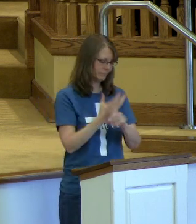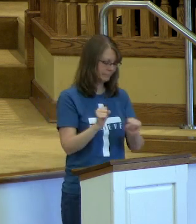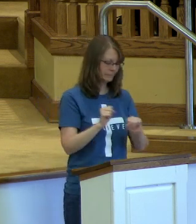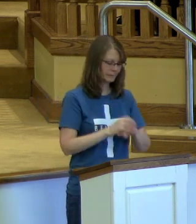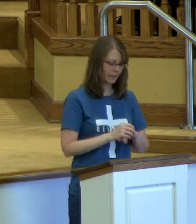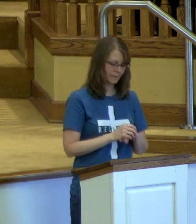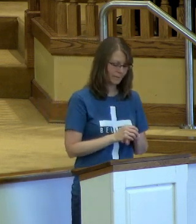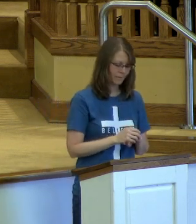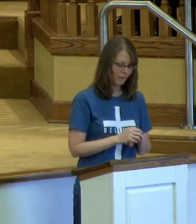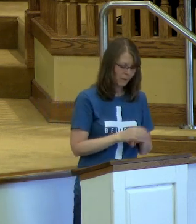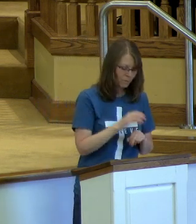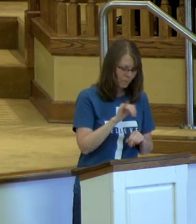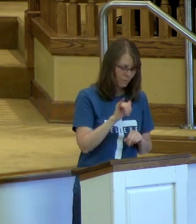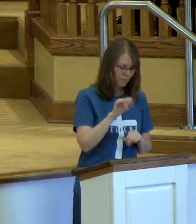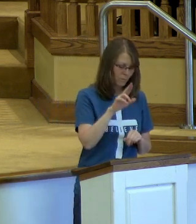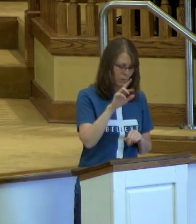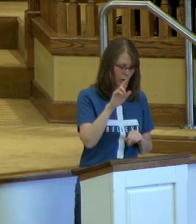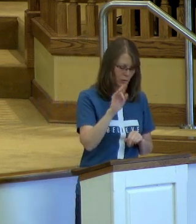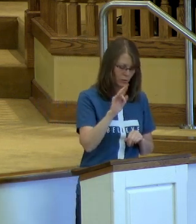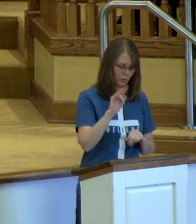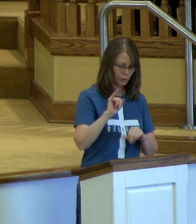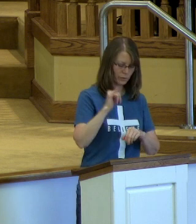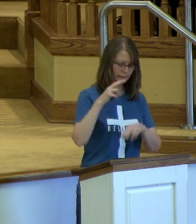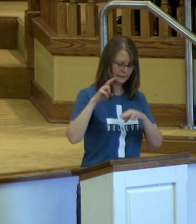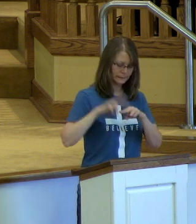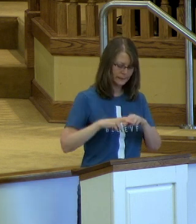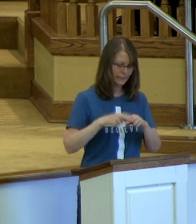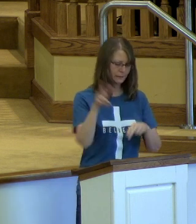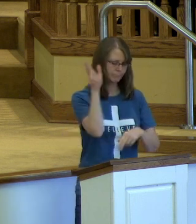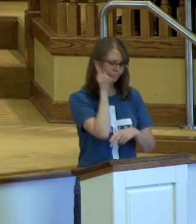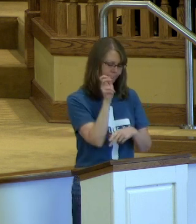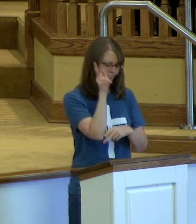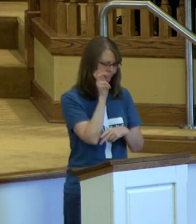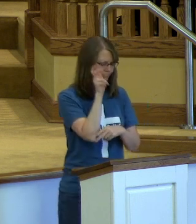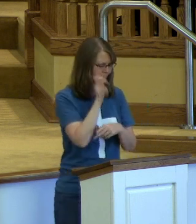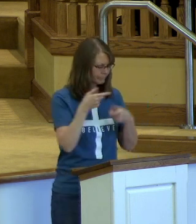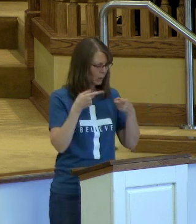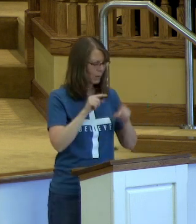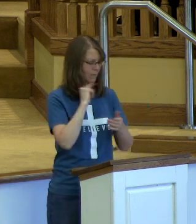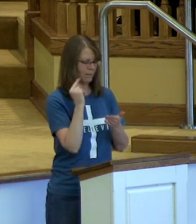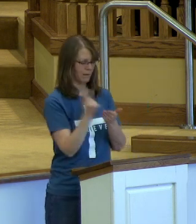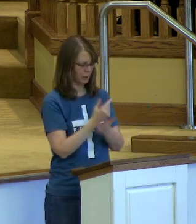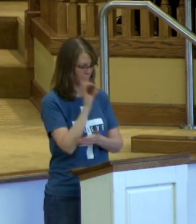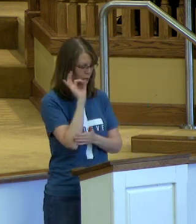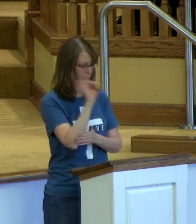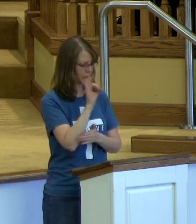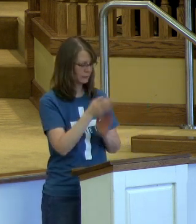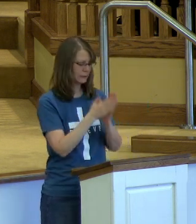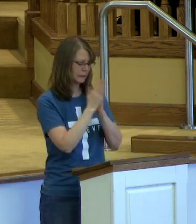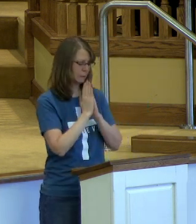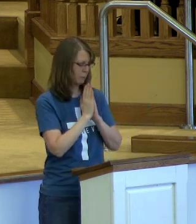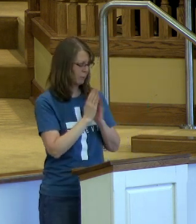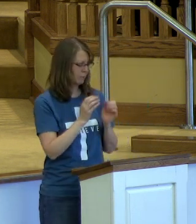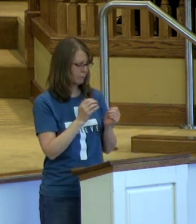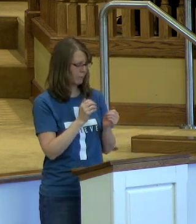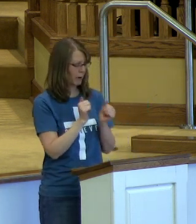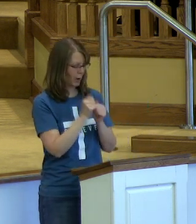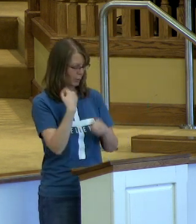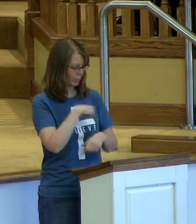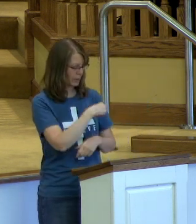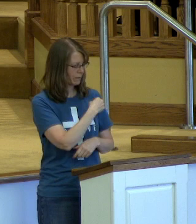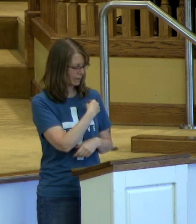through each lesson, carefully listening and asking questions as the gospel message was preached. Please join with us in prayer for the seed now planted to